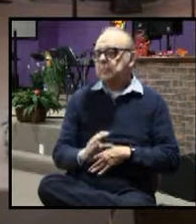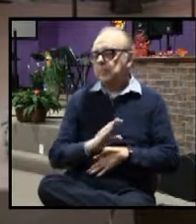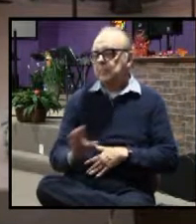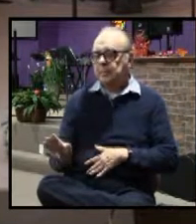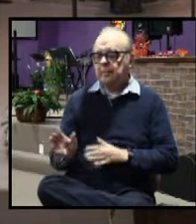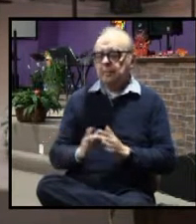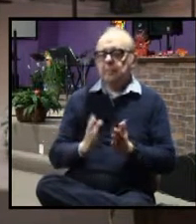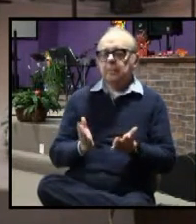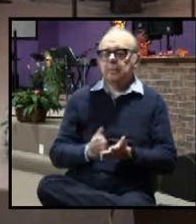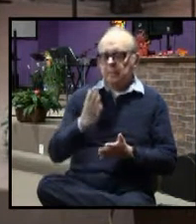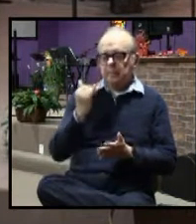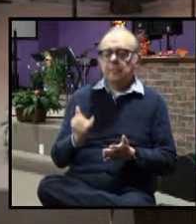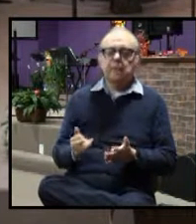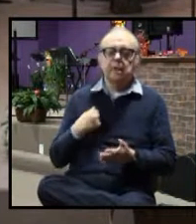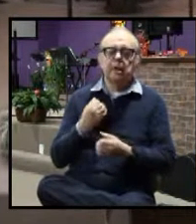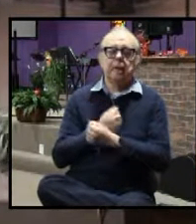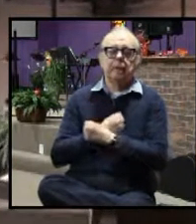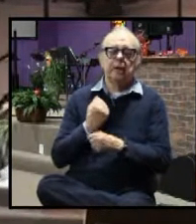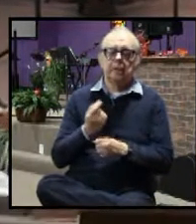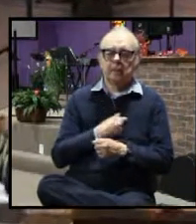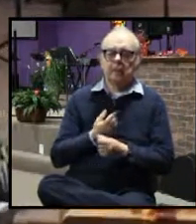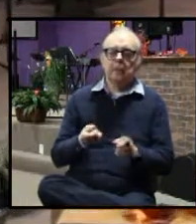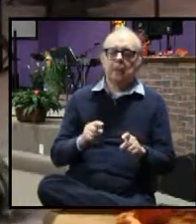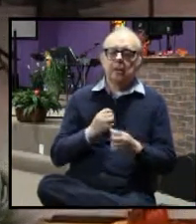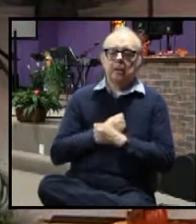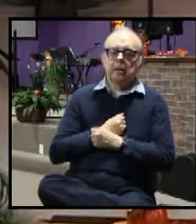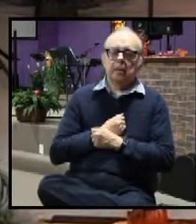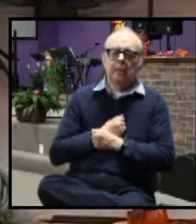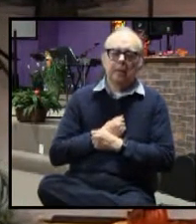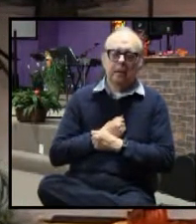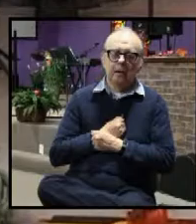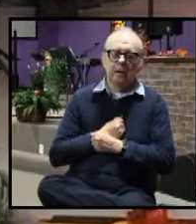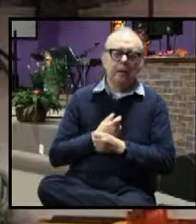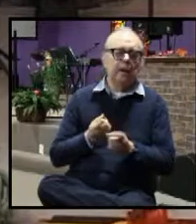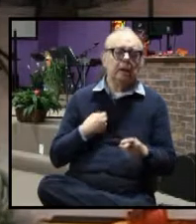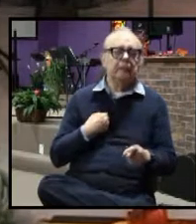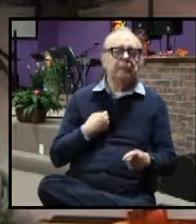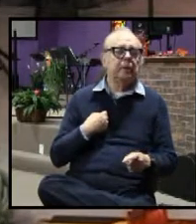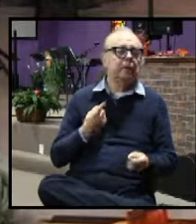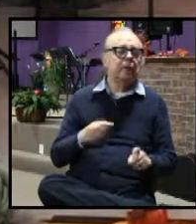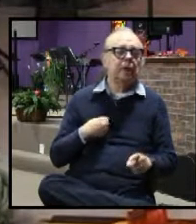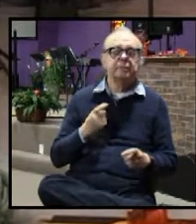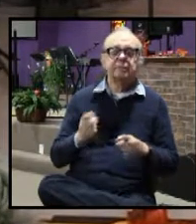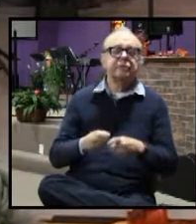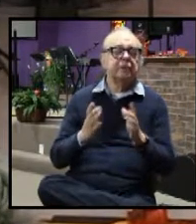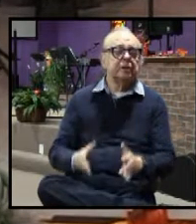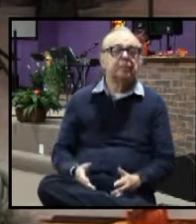on the cross? The Bible says because he loved us. When did he love us? He loved me when I was a sinner.